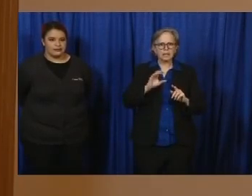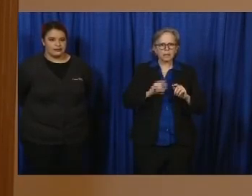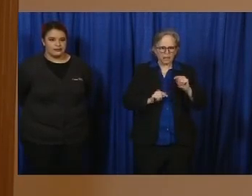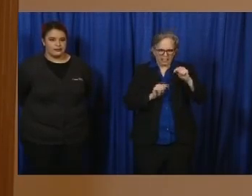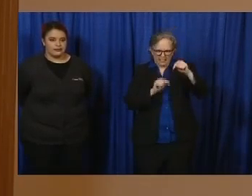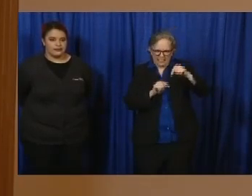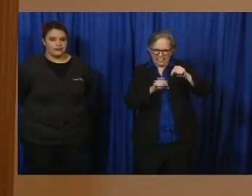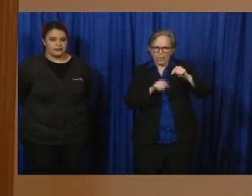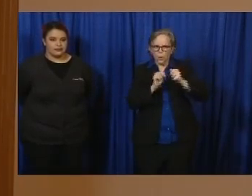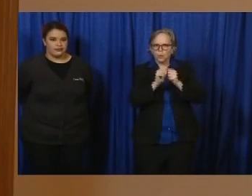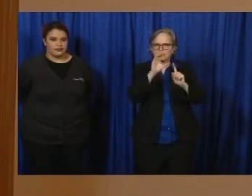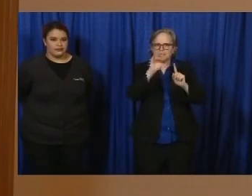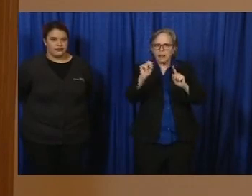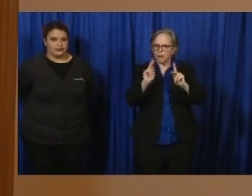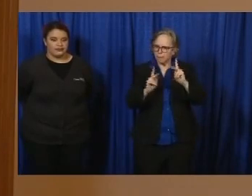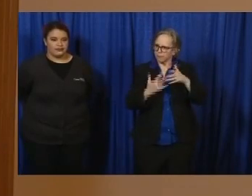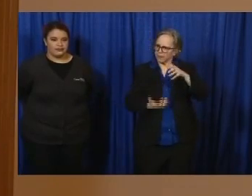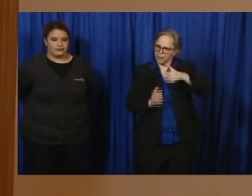relationships. Thank you.